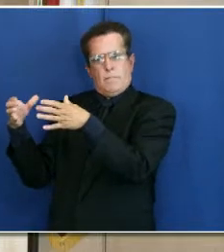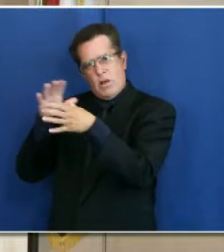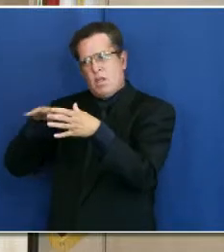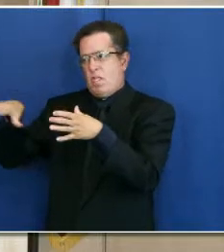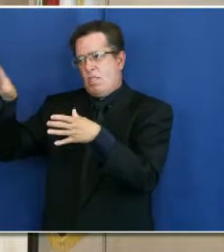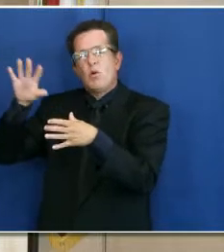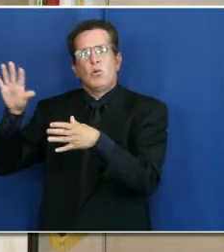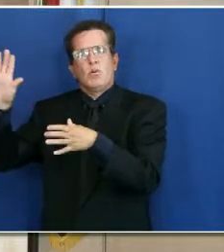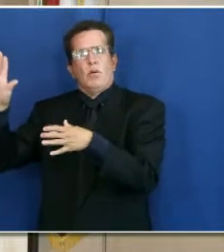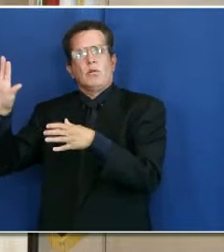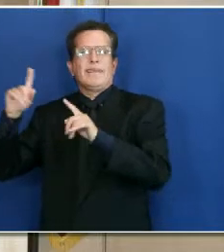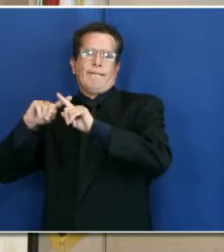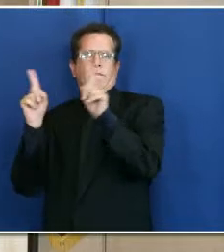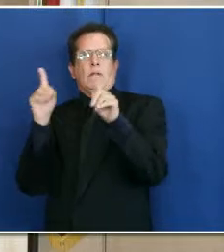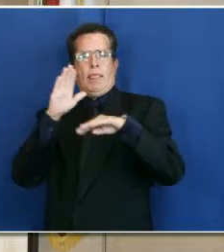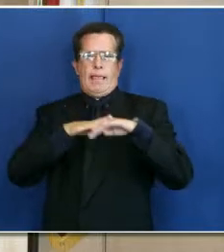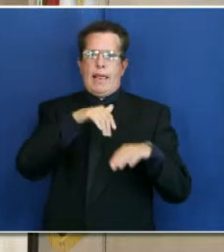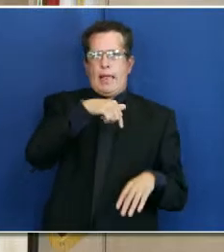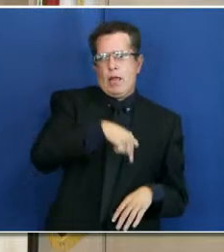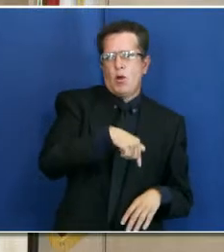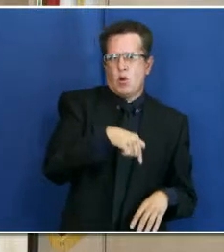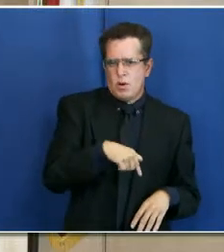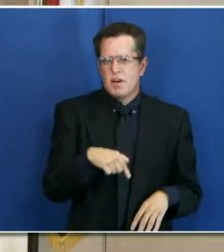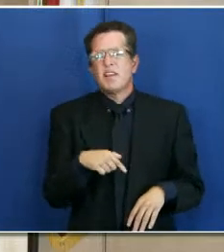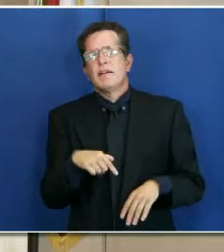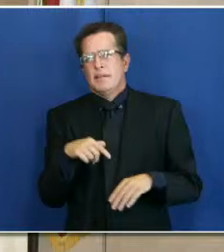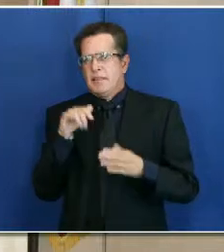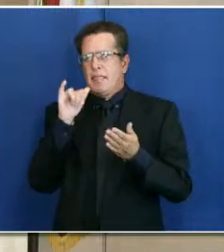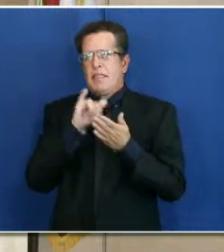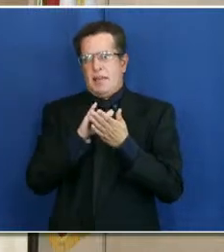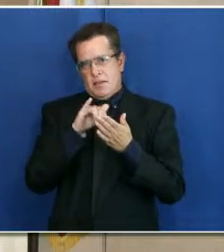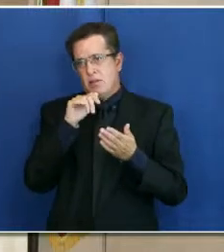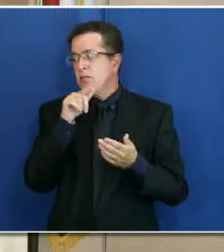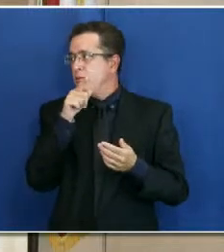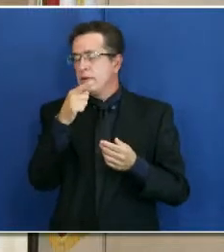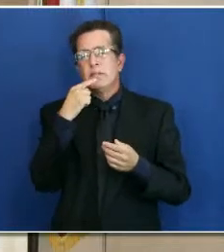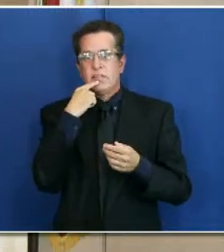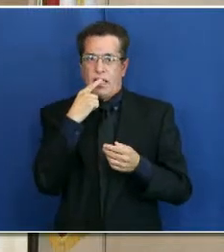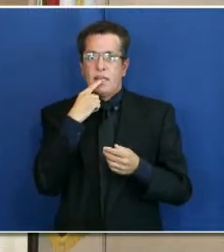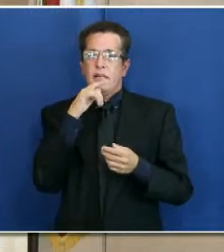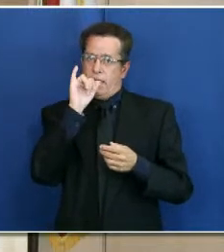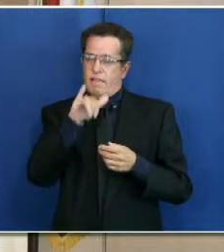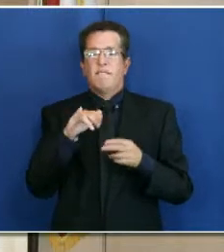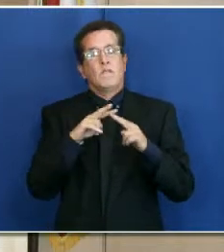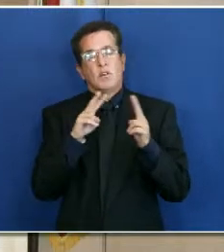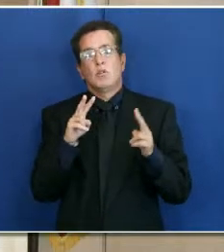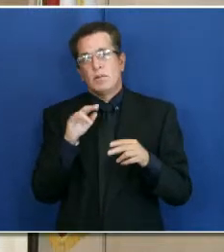bandwidth situation. So what you stated up front is absolutely true.